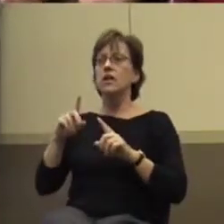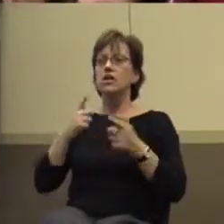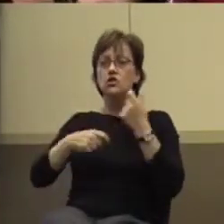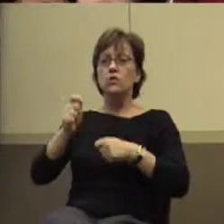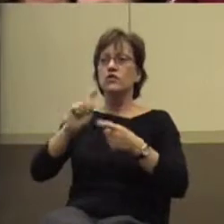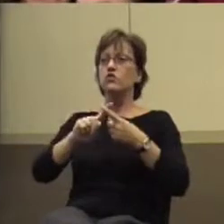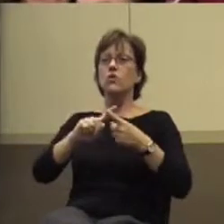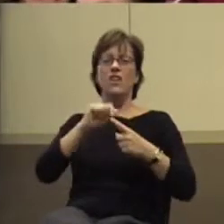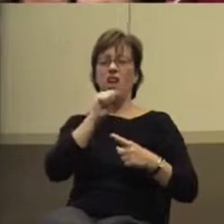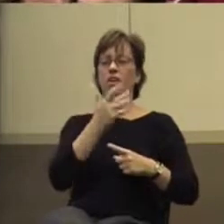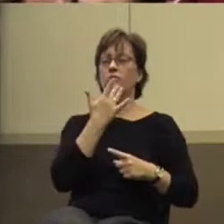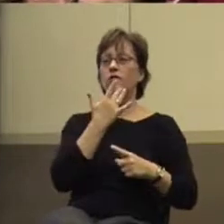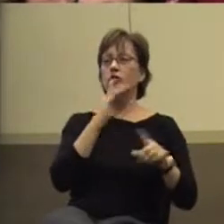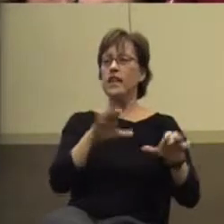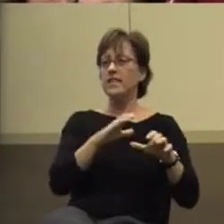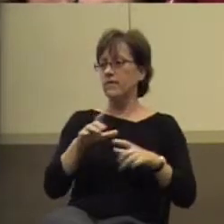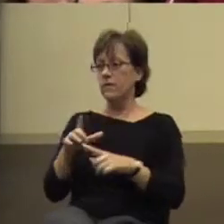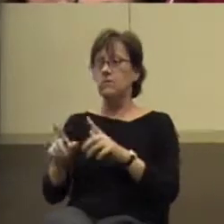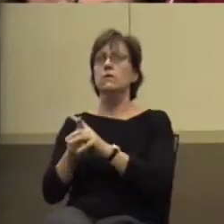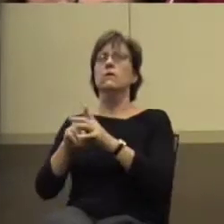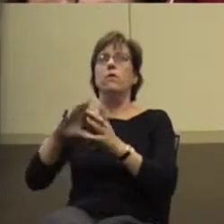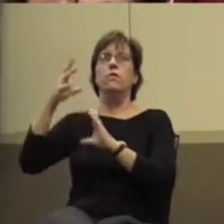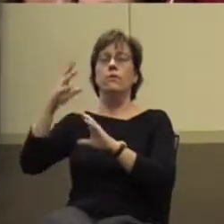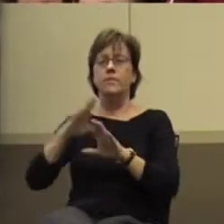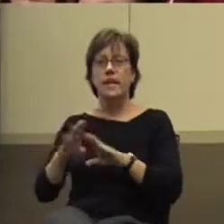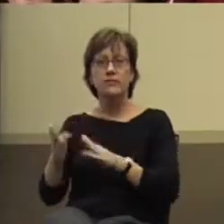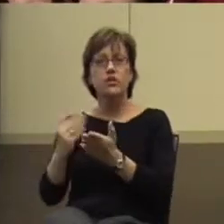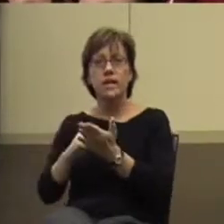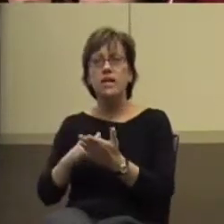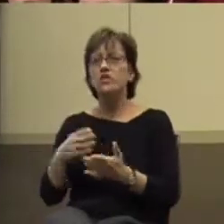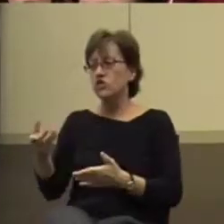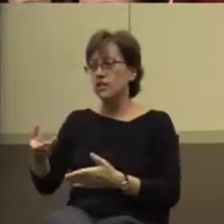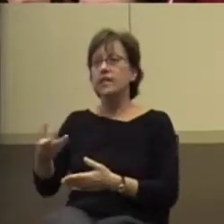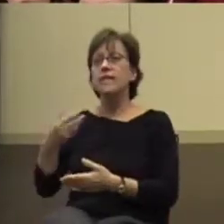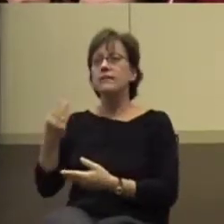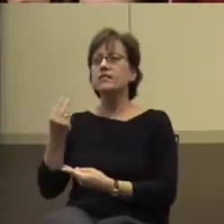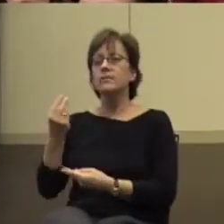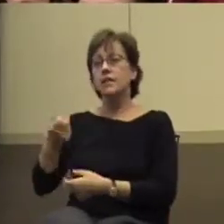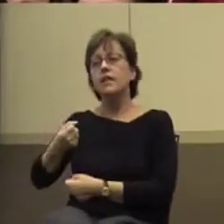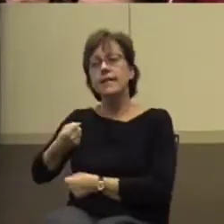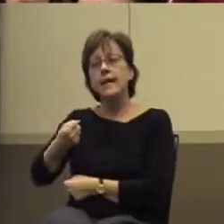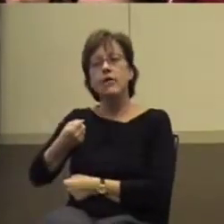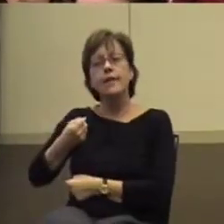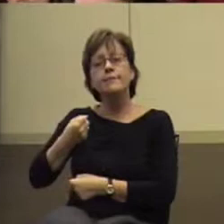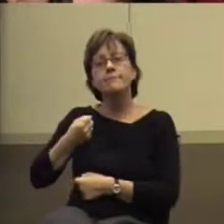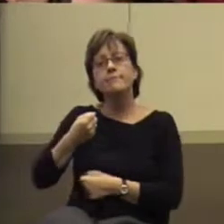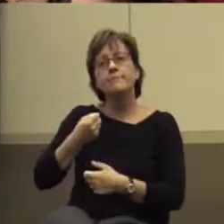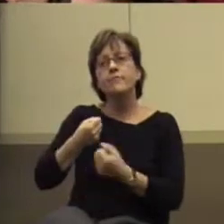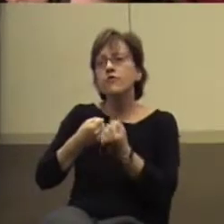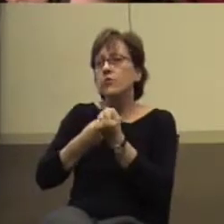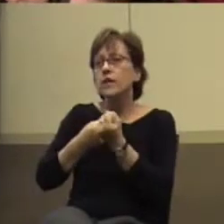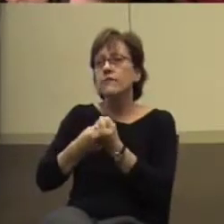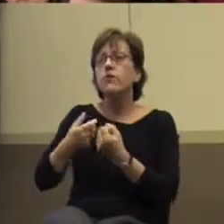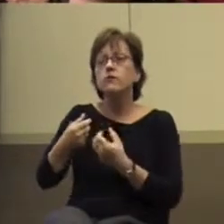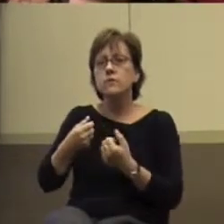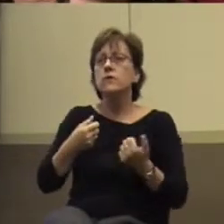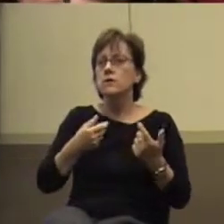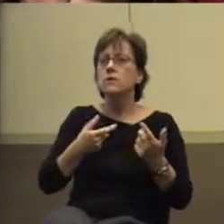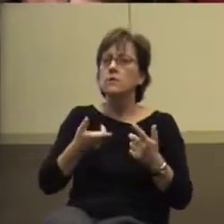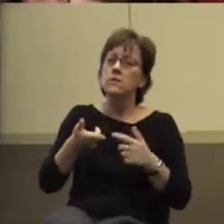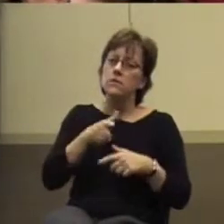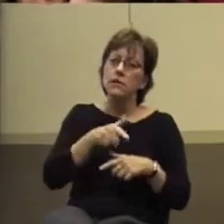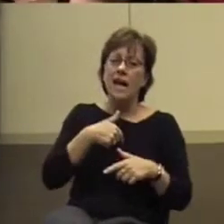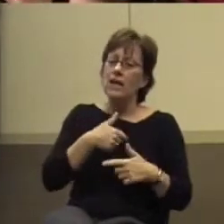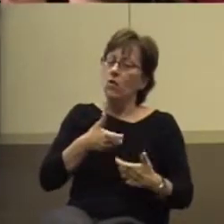a non-preferred activity, her case of behaviors in it. So she had something she could carry with her that reinforced it. So yes, maybe this